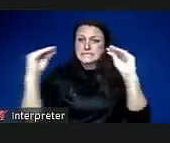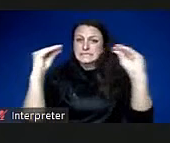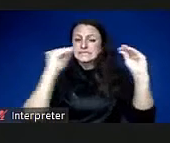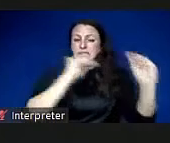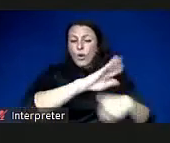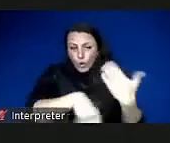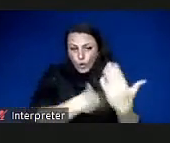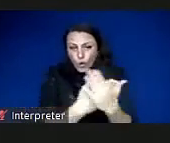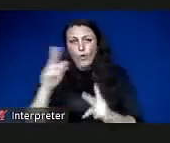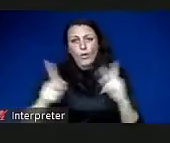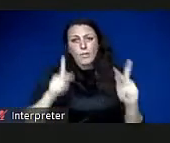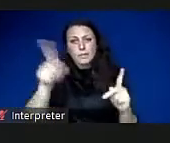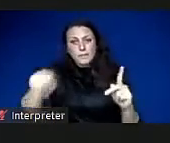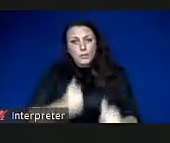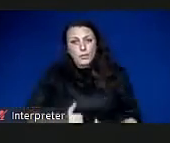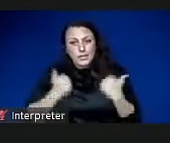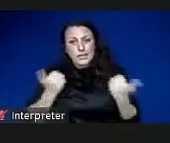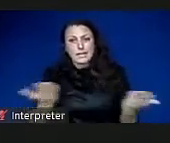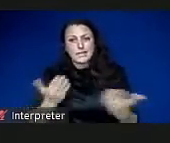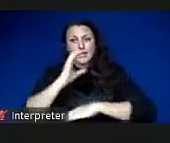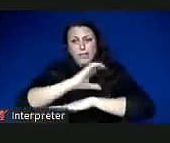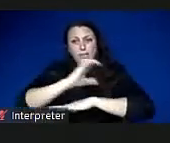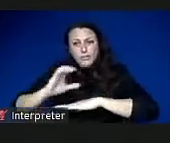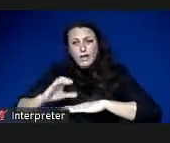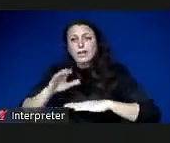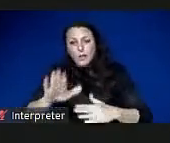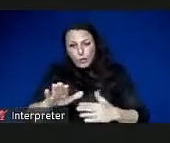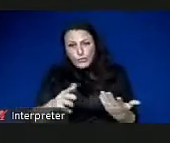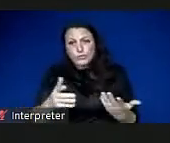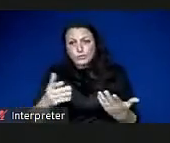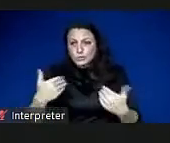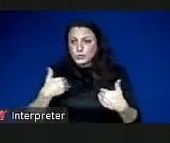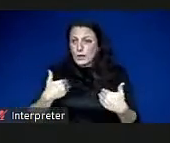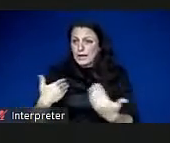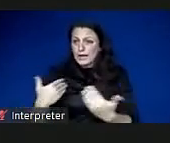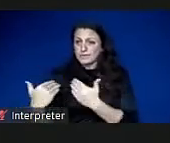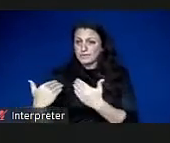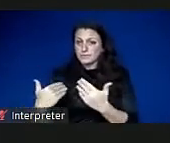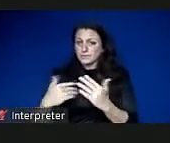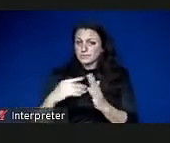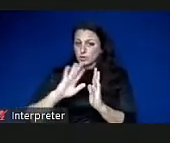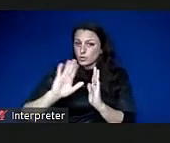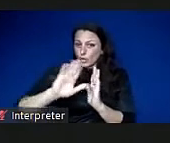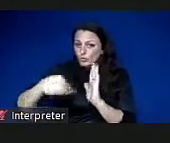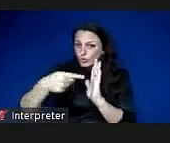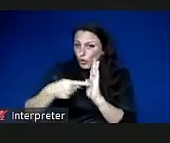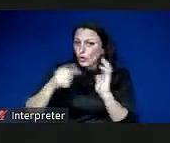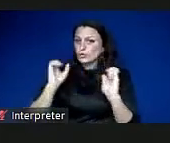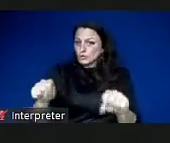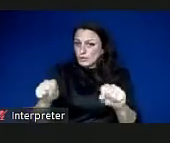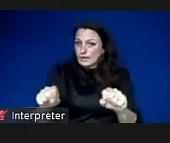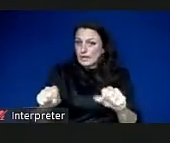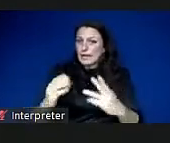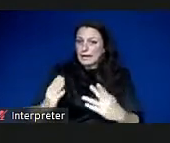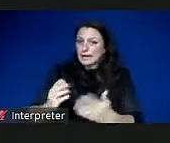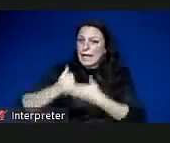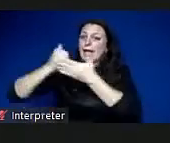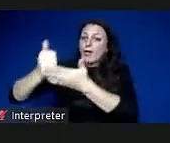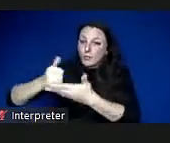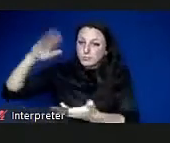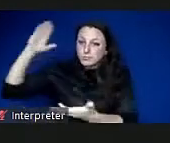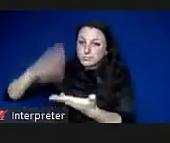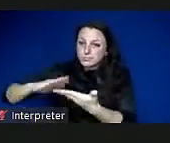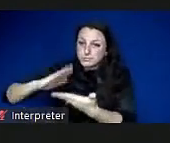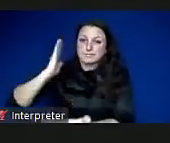understood the role that they could play, and then did play in bringing that third wave to an end as quickly as